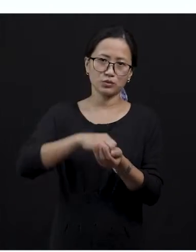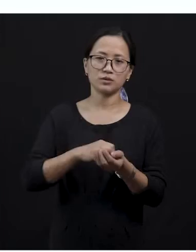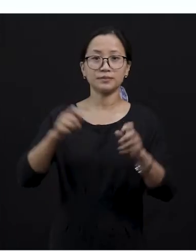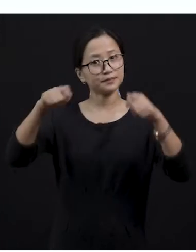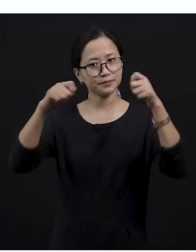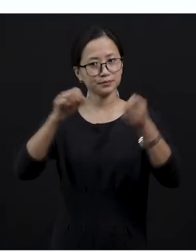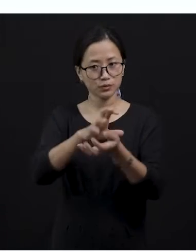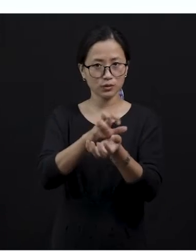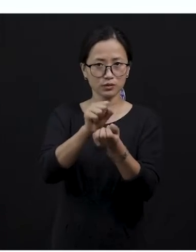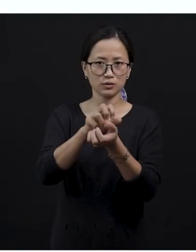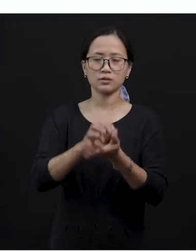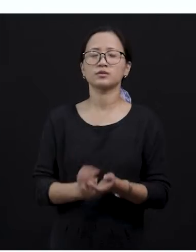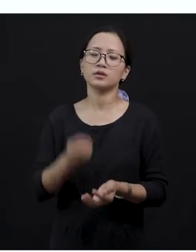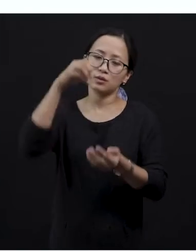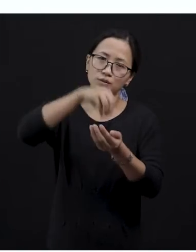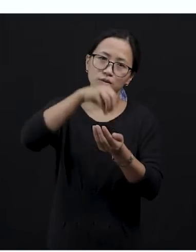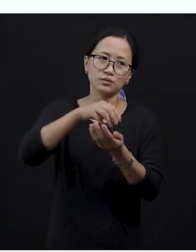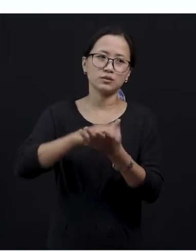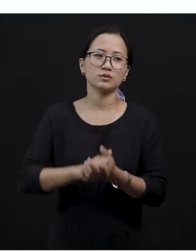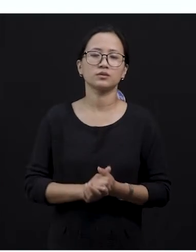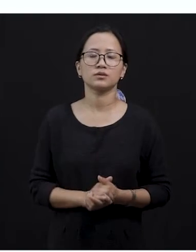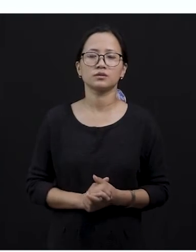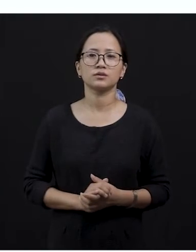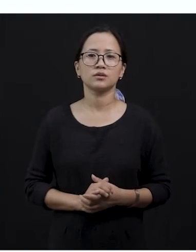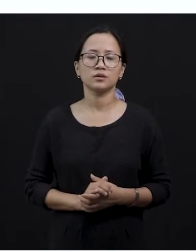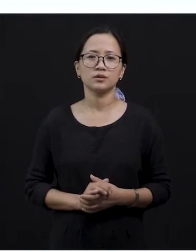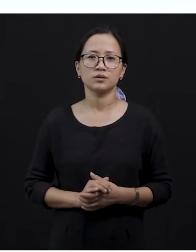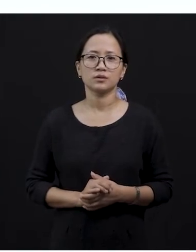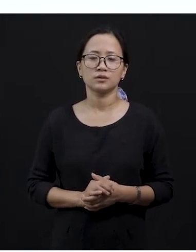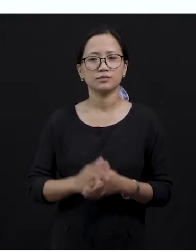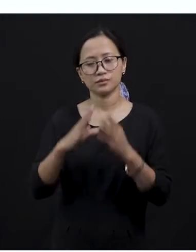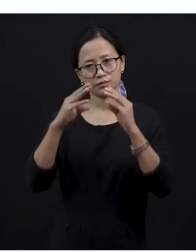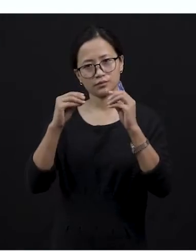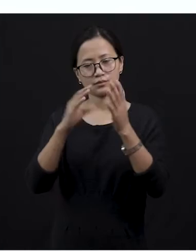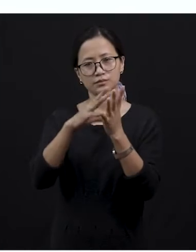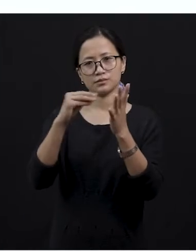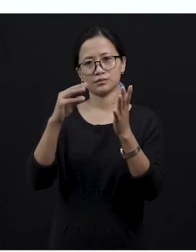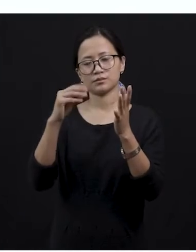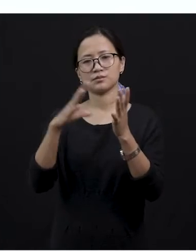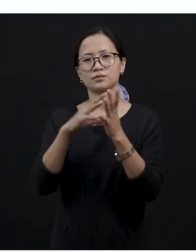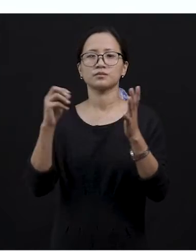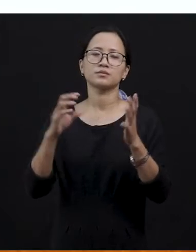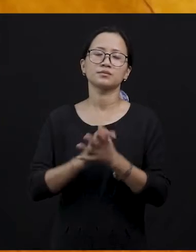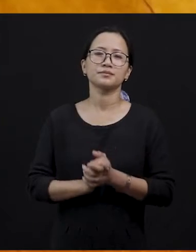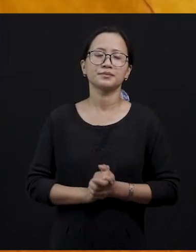in it, okay? Like this. Put a crumpled pepper on it. It should be dry. And what should you